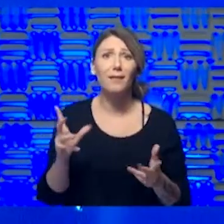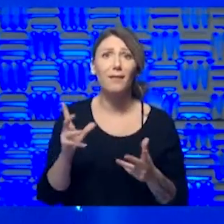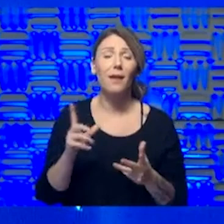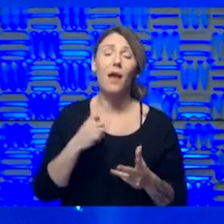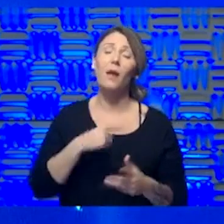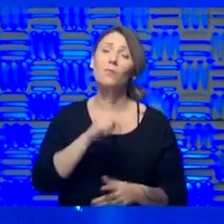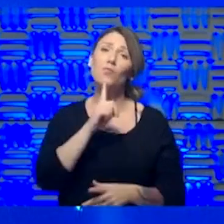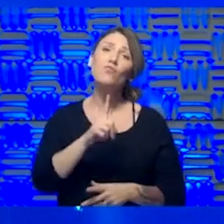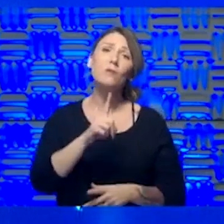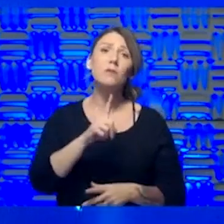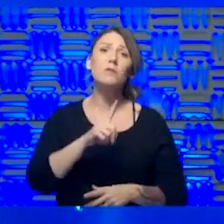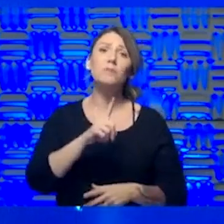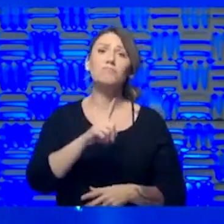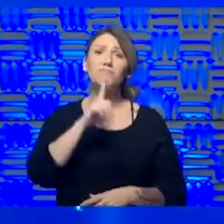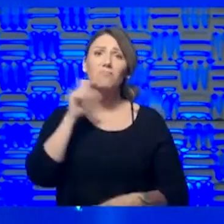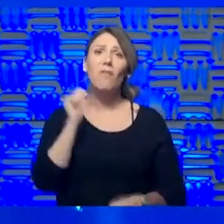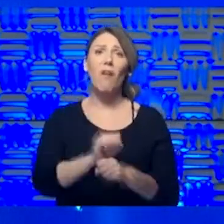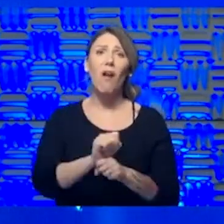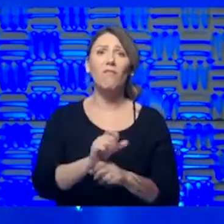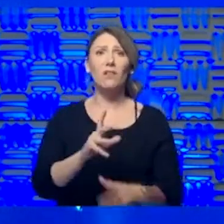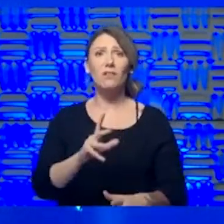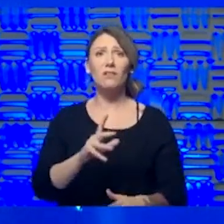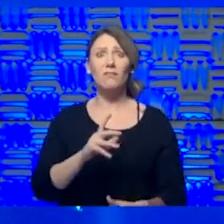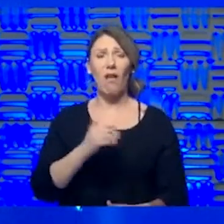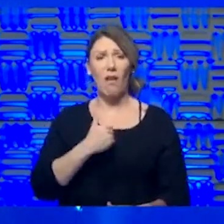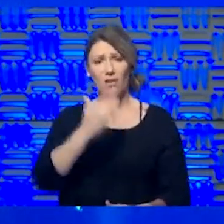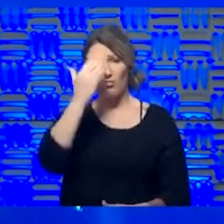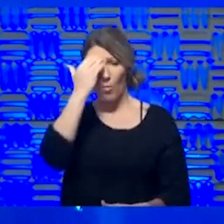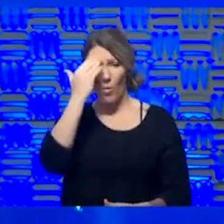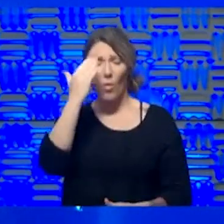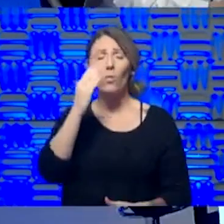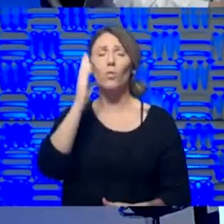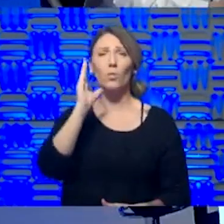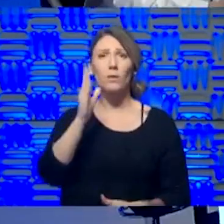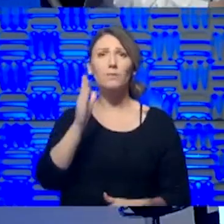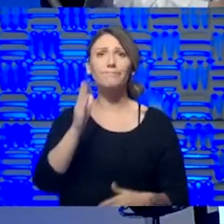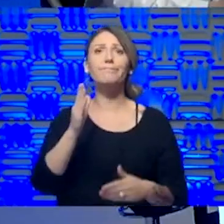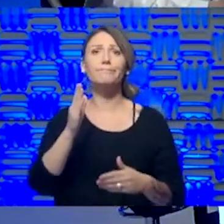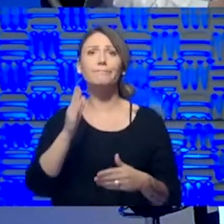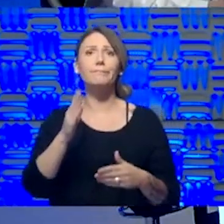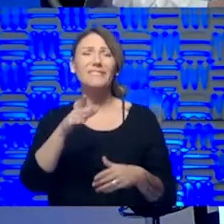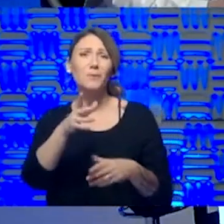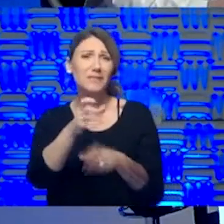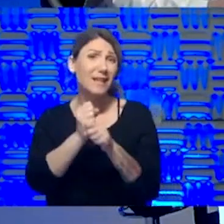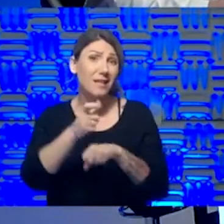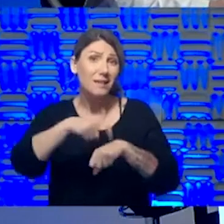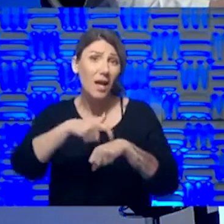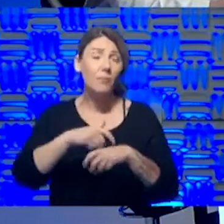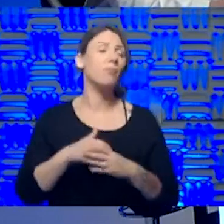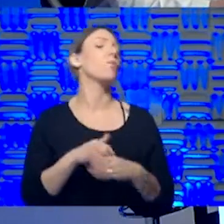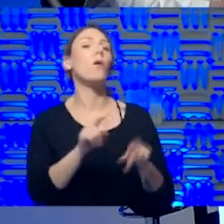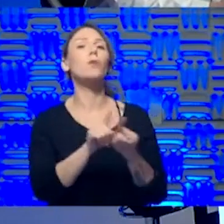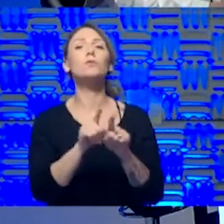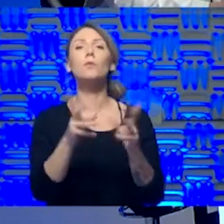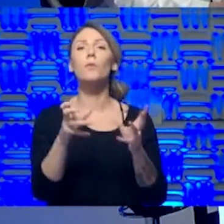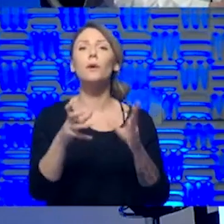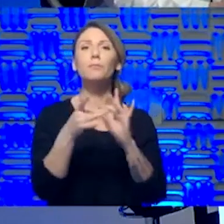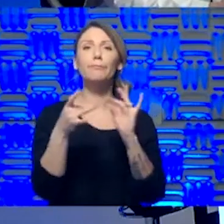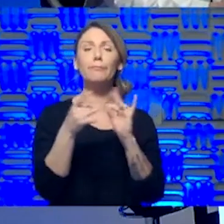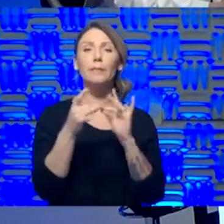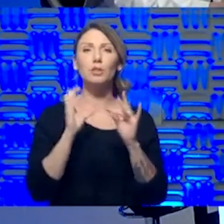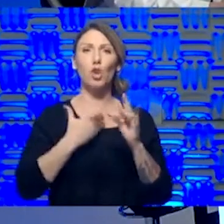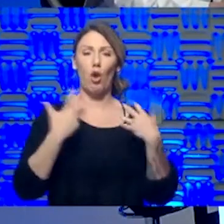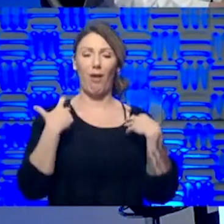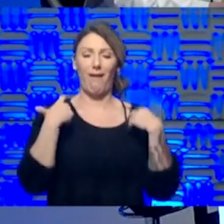able to deal with this, but it'll take a little bit of time and patience. I also want to sort of talk about sort of our efforts here at the health system, the